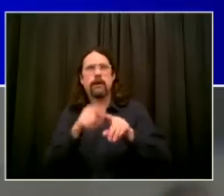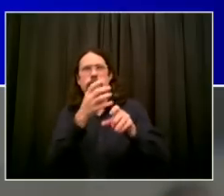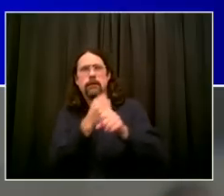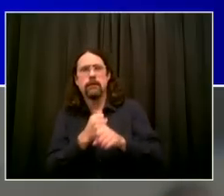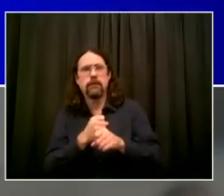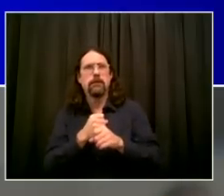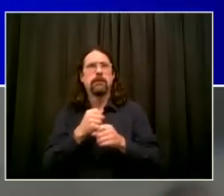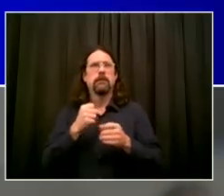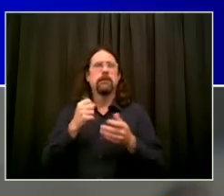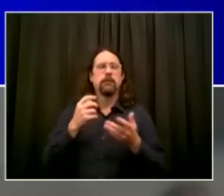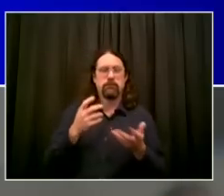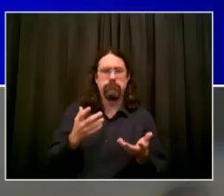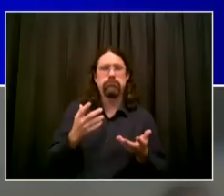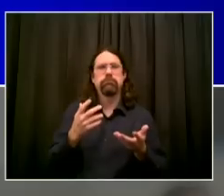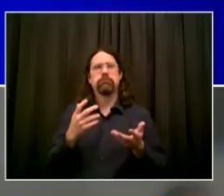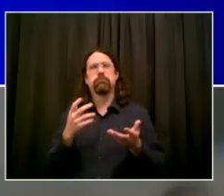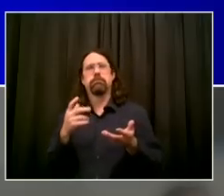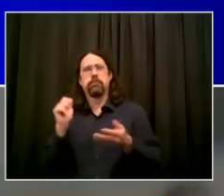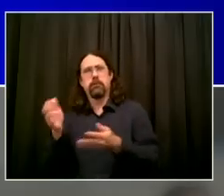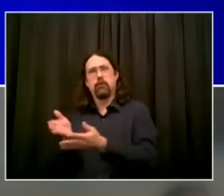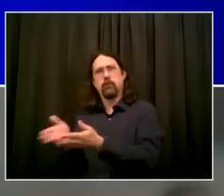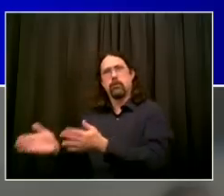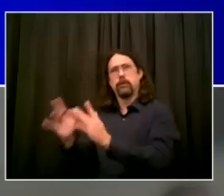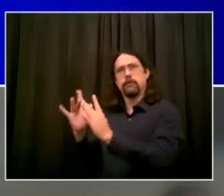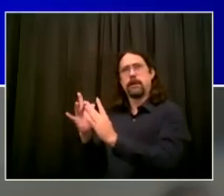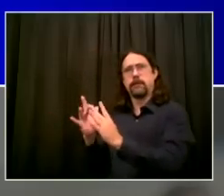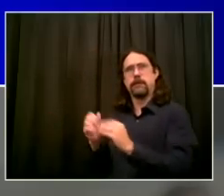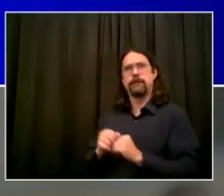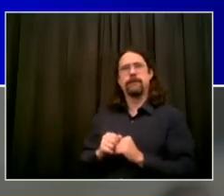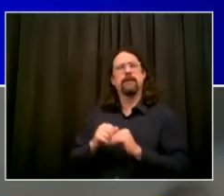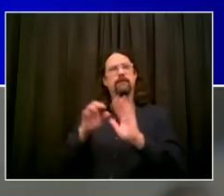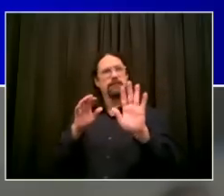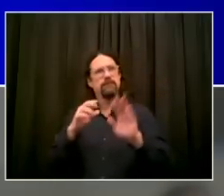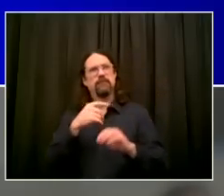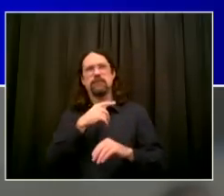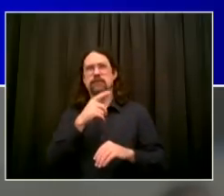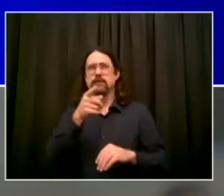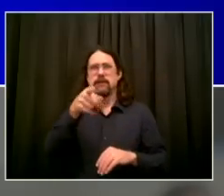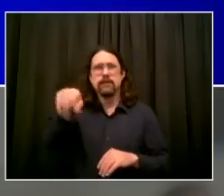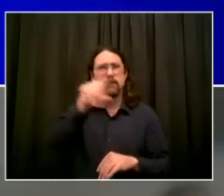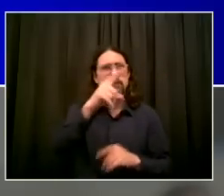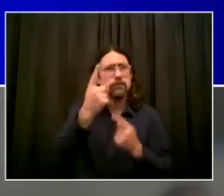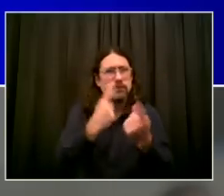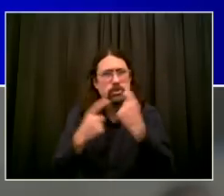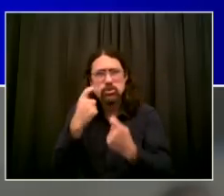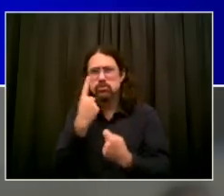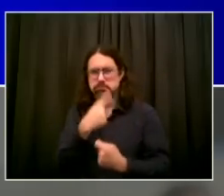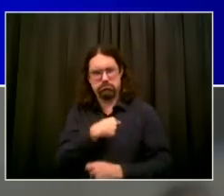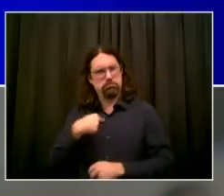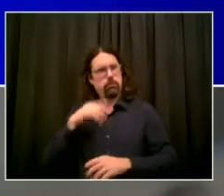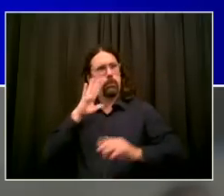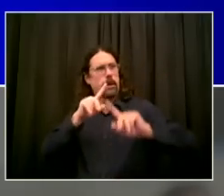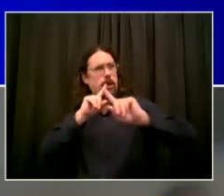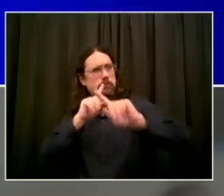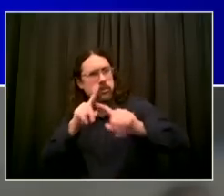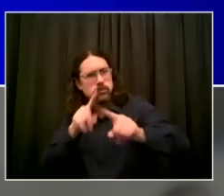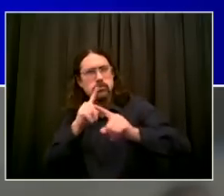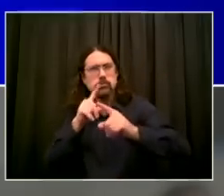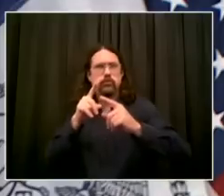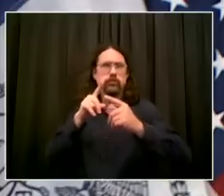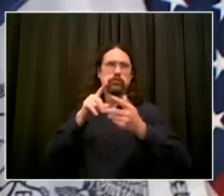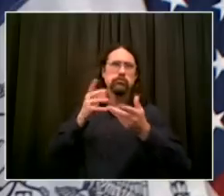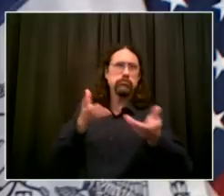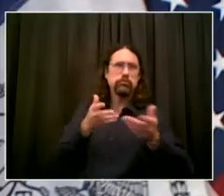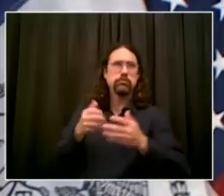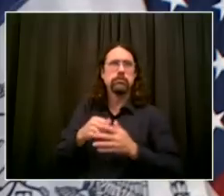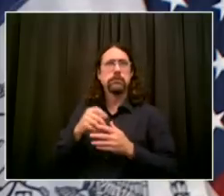why it's important and get their questions answered. And to help parents know that we want to answer their questions and to help give